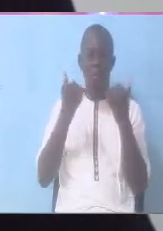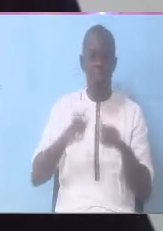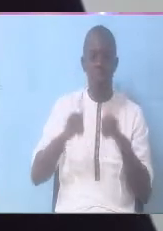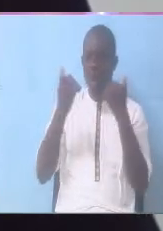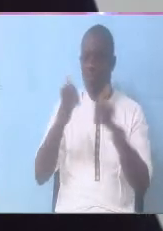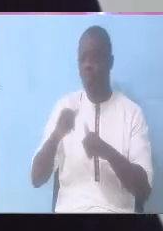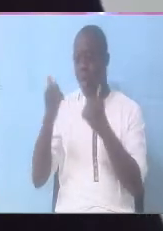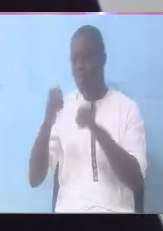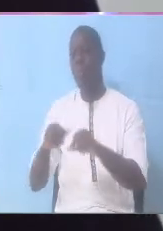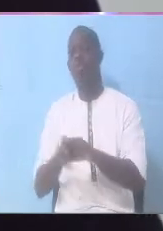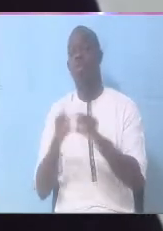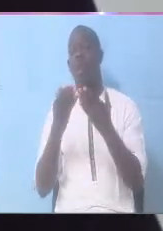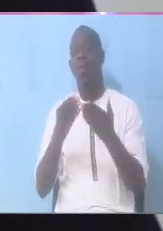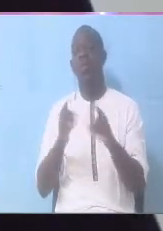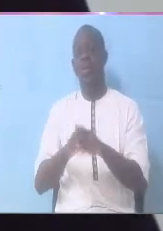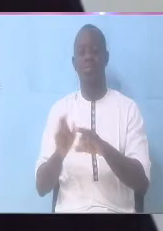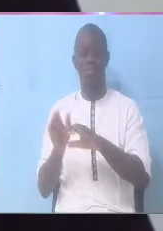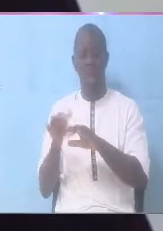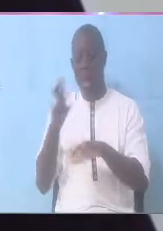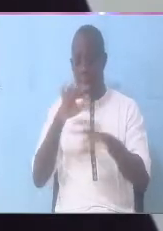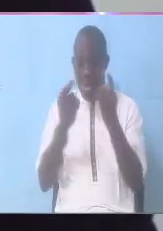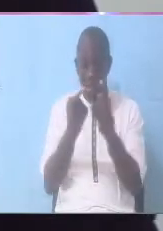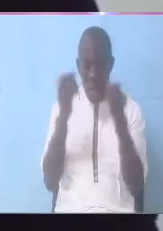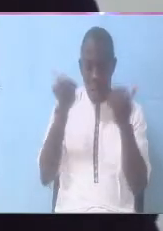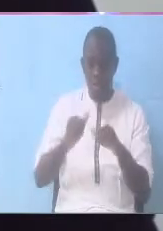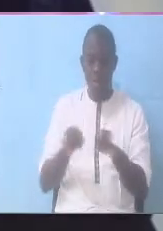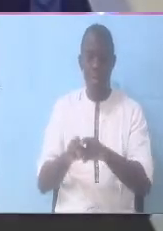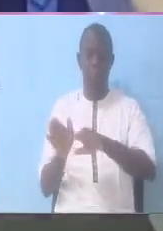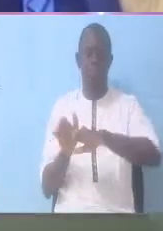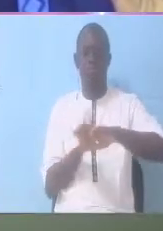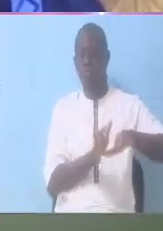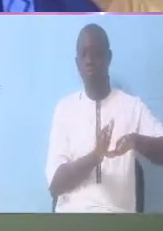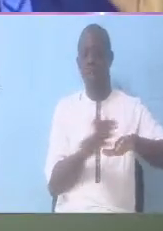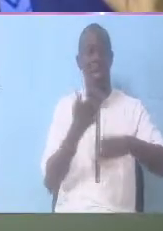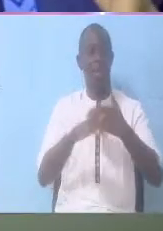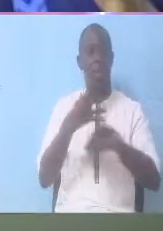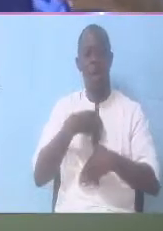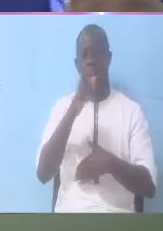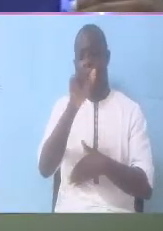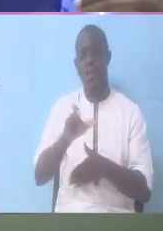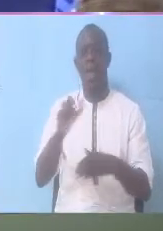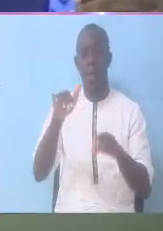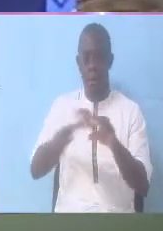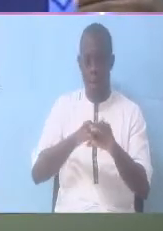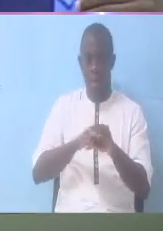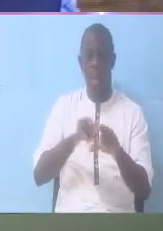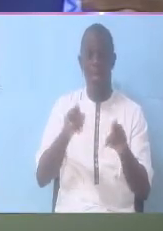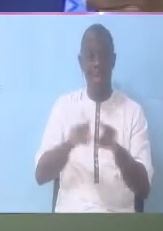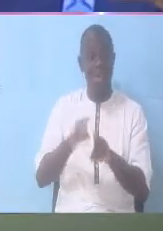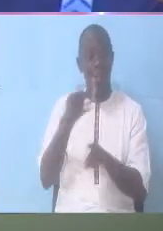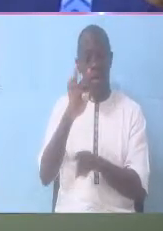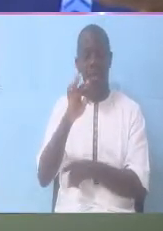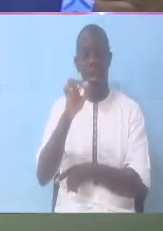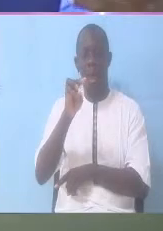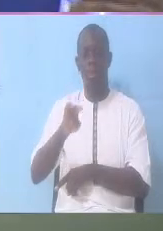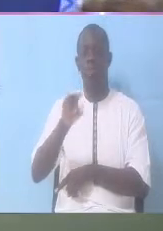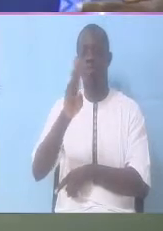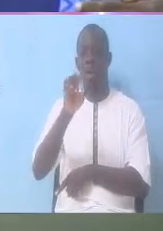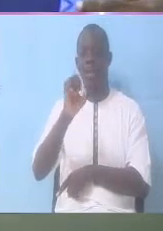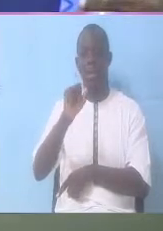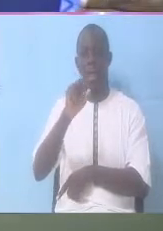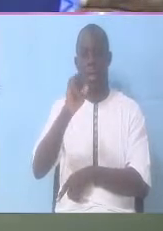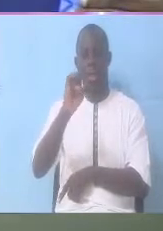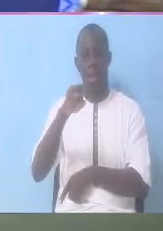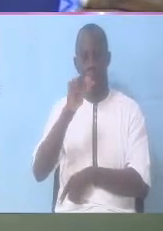everything. Because even at some point, Musa Jammeh was even pushed aside. Okay, all right. Just a moment. Would you